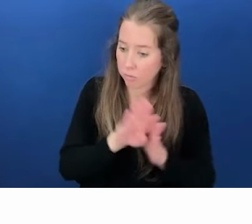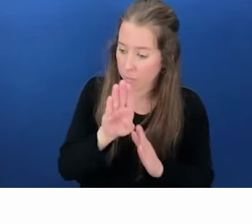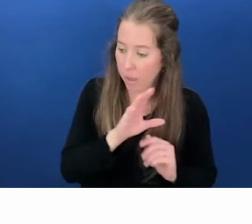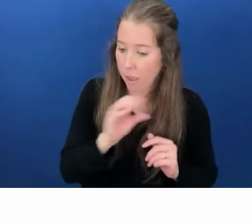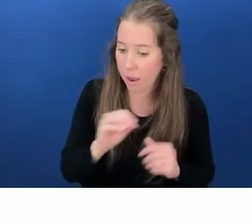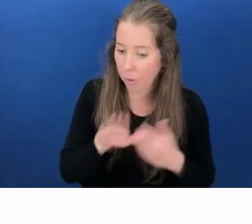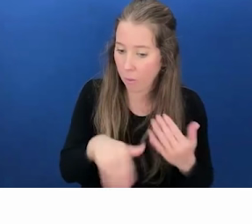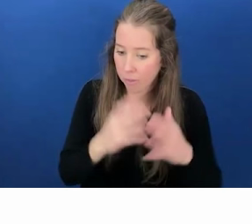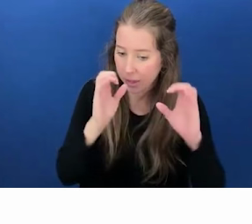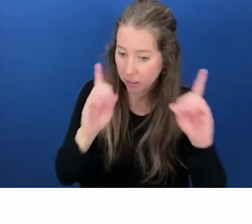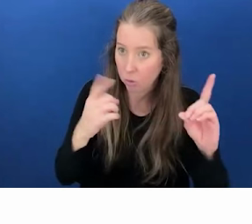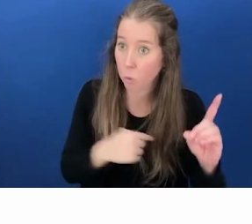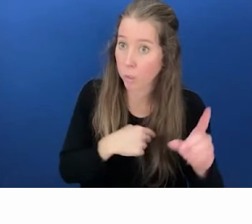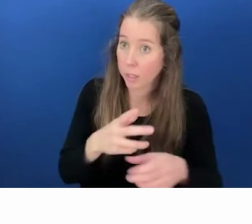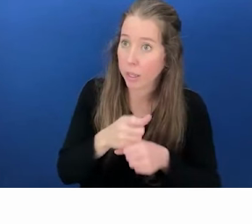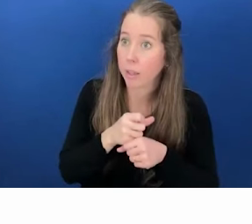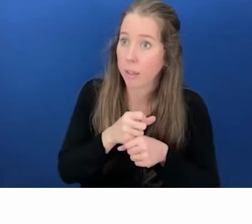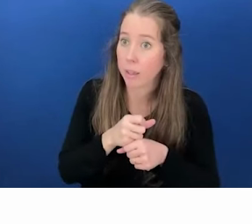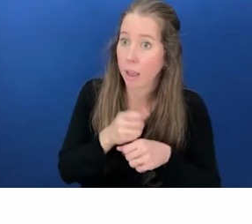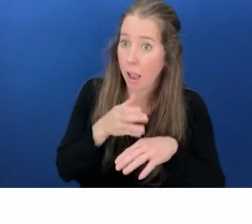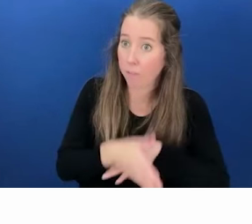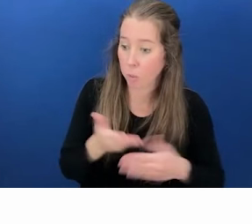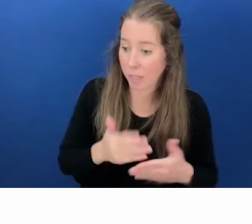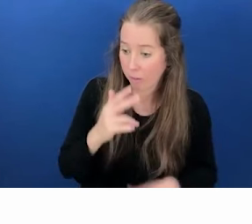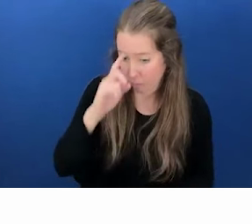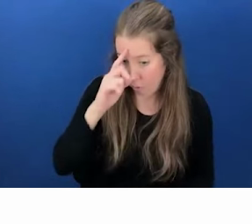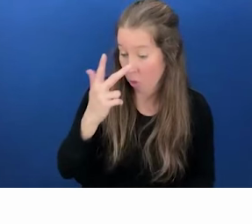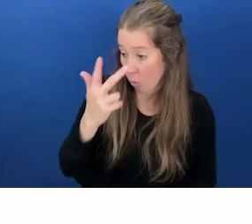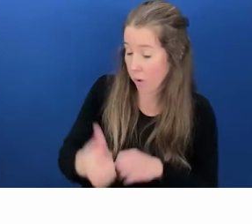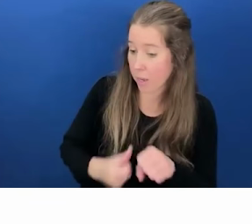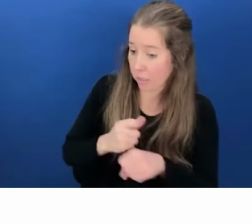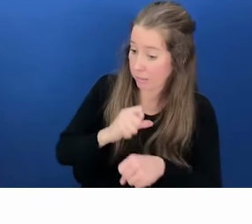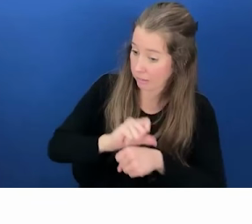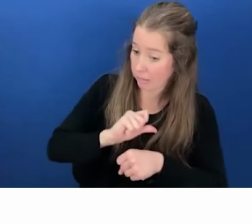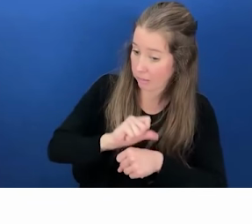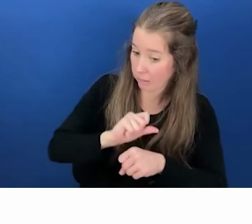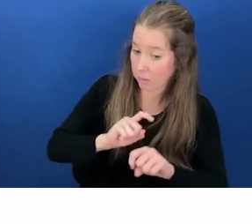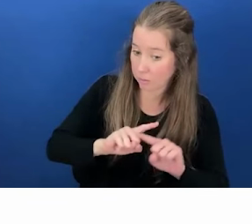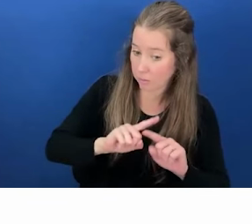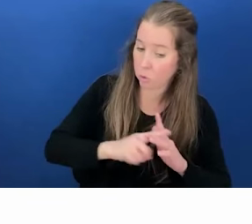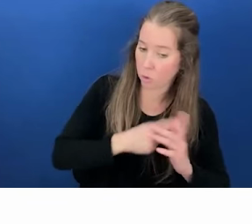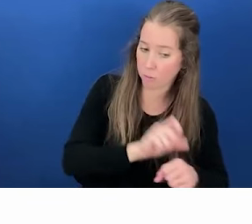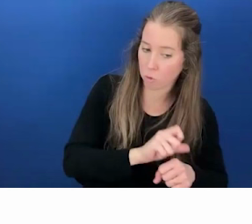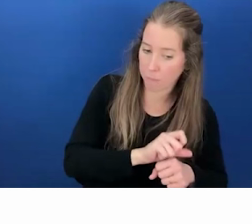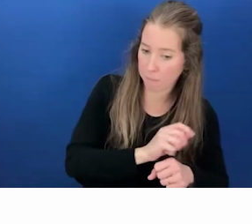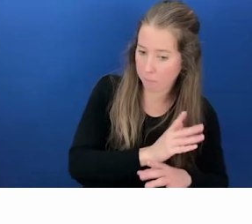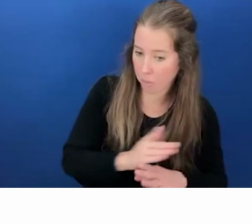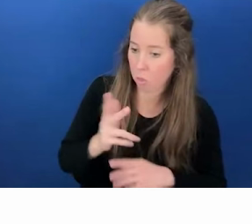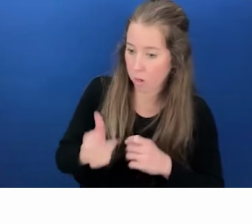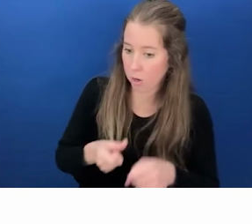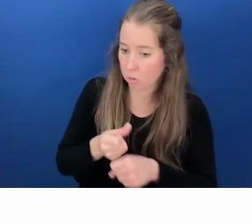the education that we received after being here for 3 years. But from the start of our job, we're getting